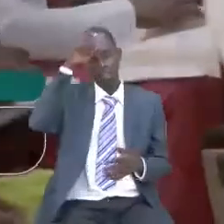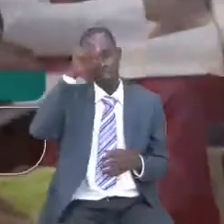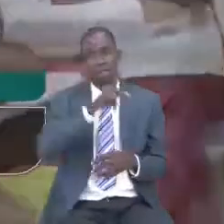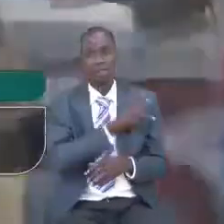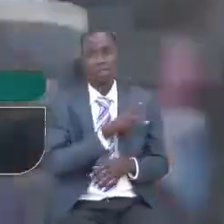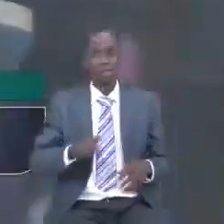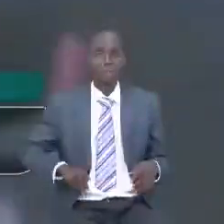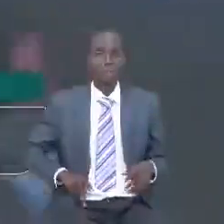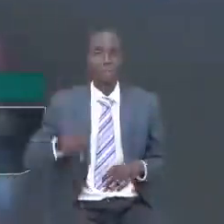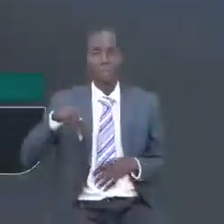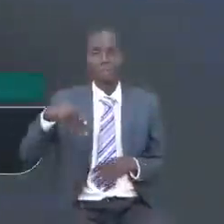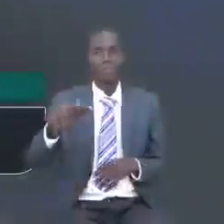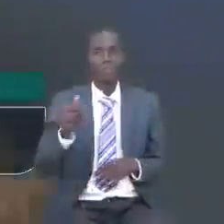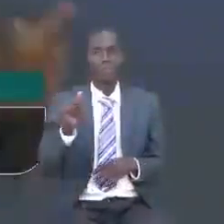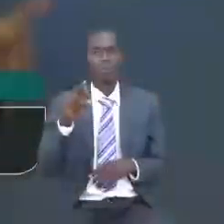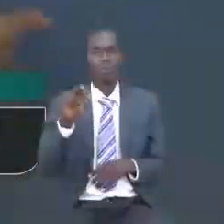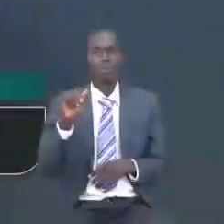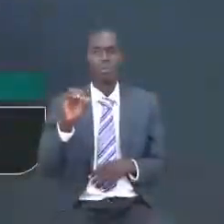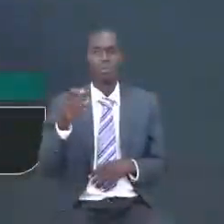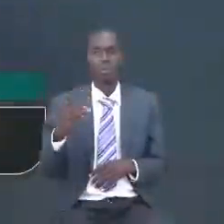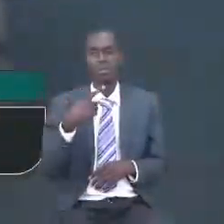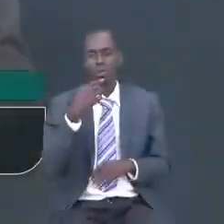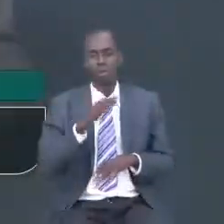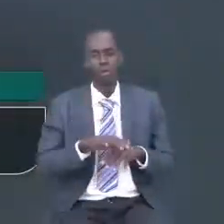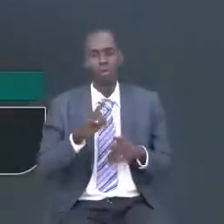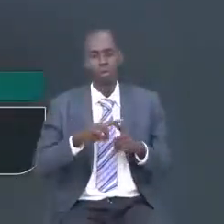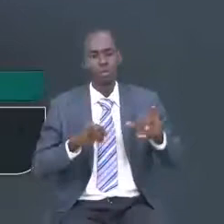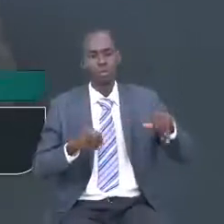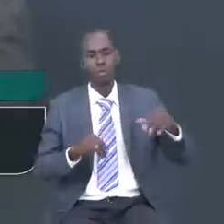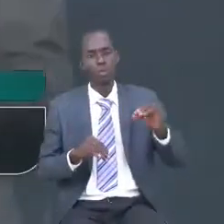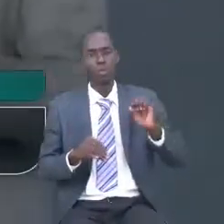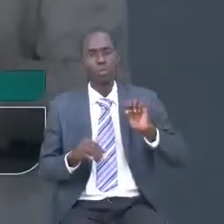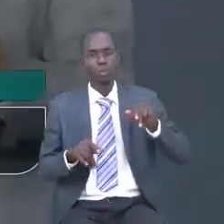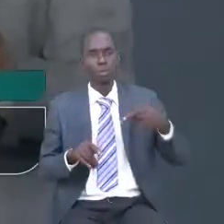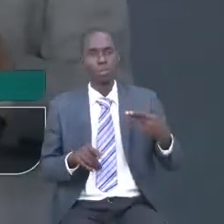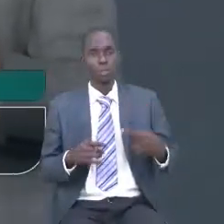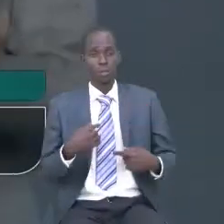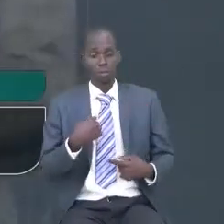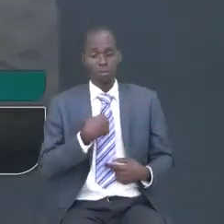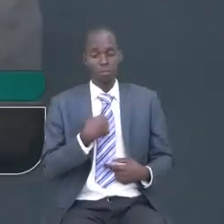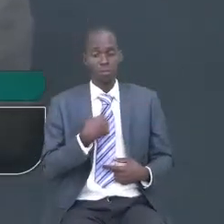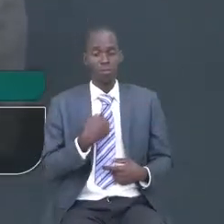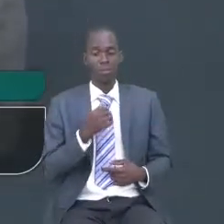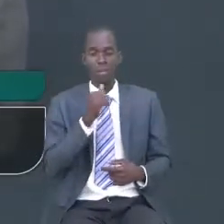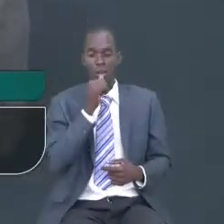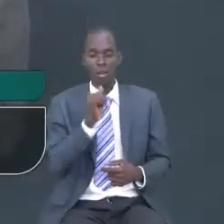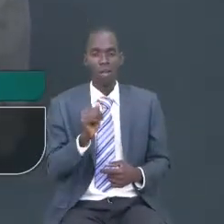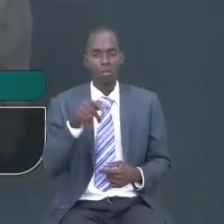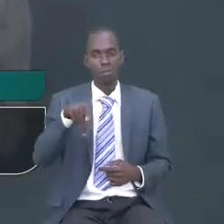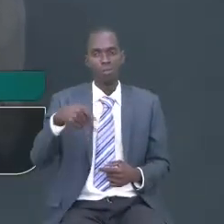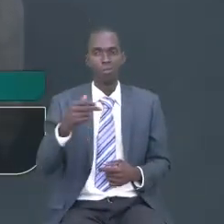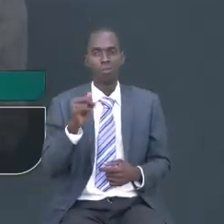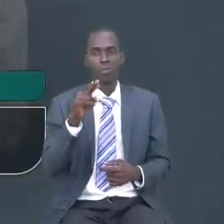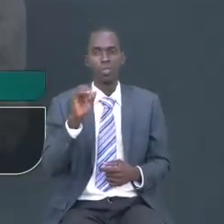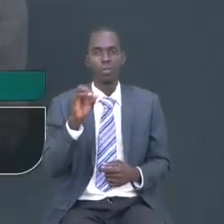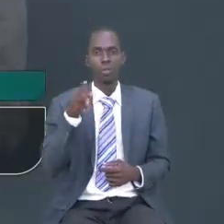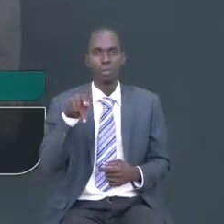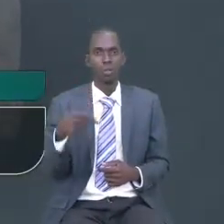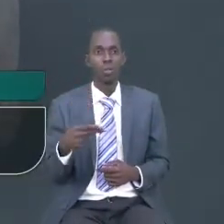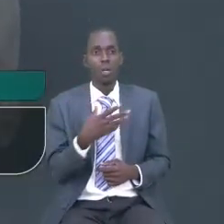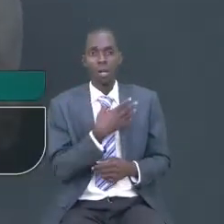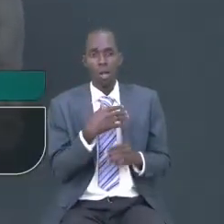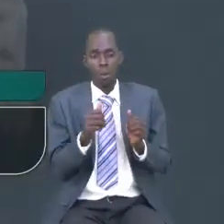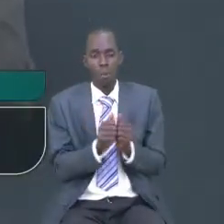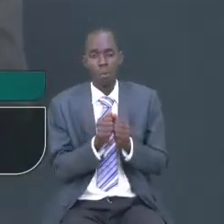unto Joseph, I am Pharaoh, and without thee shall no